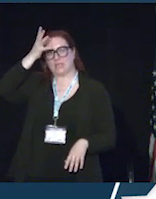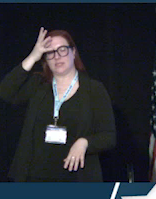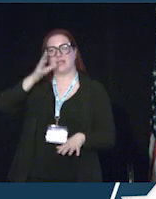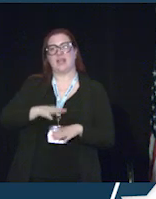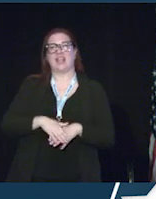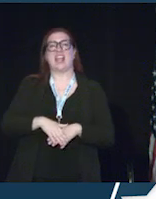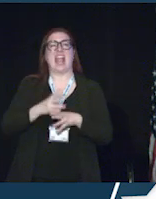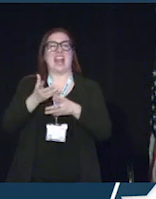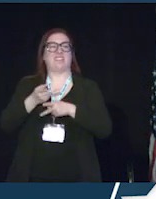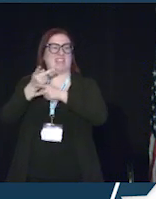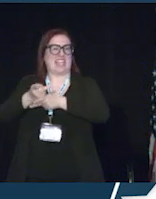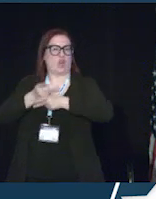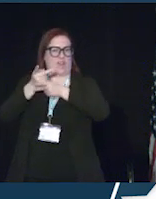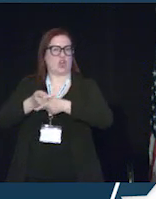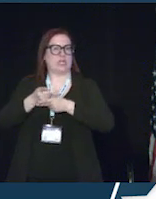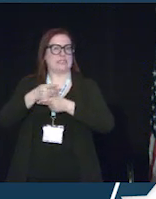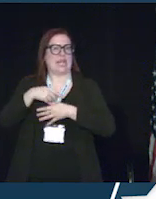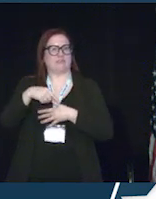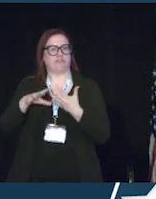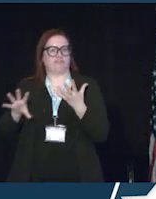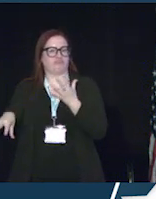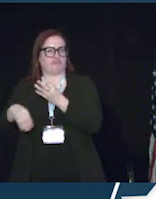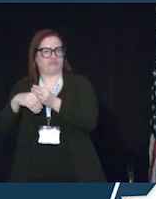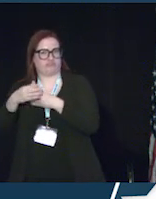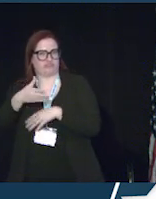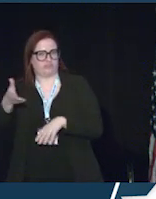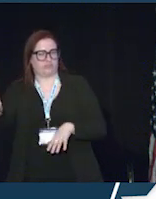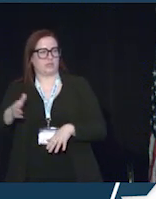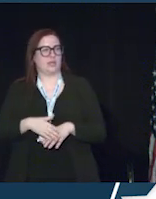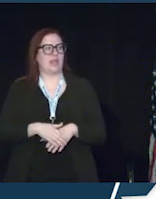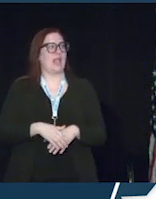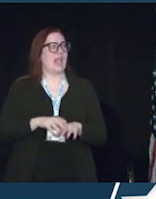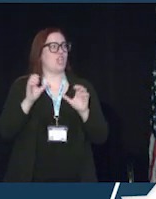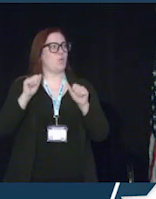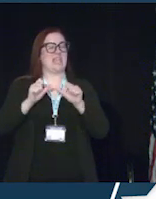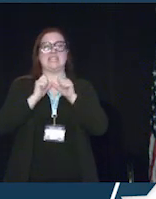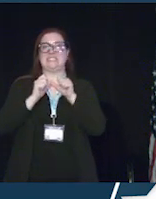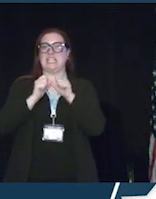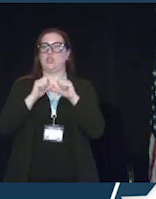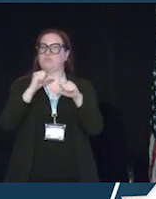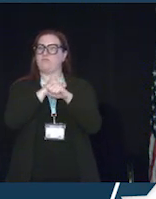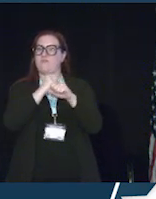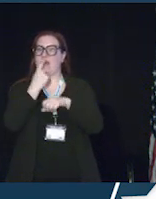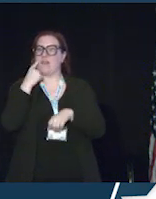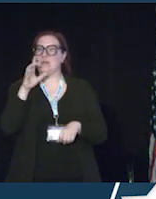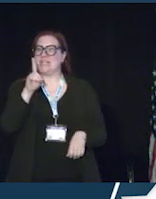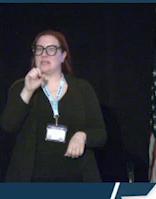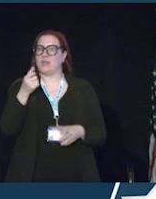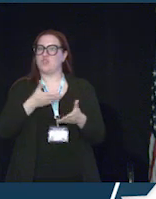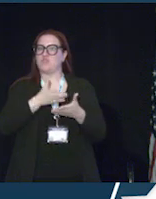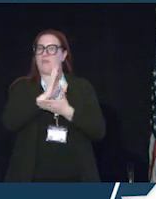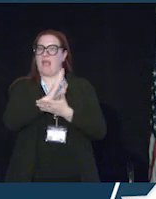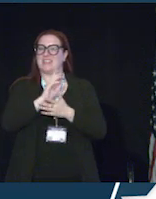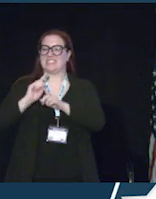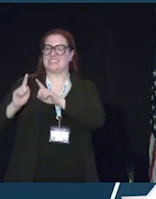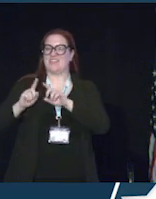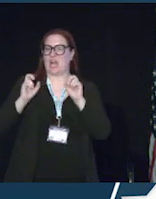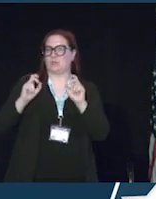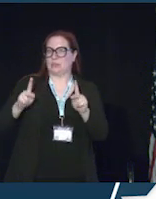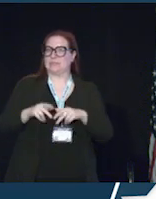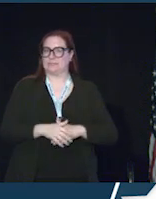caregivers, etc., advocate for the passage of disability rights legislation as well as other opportunities to do